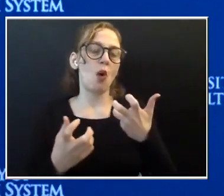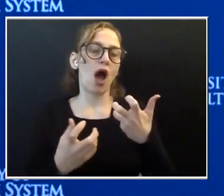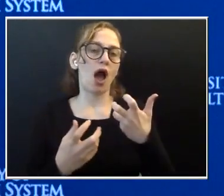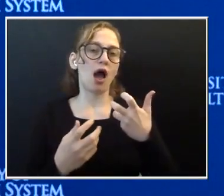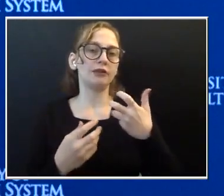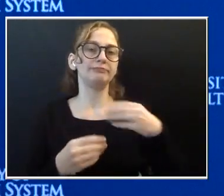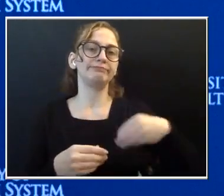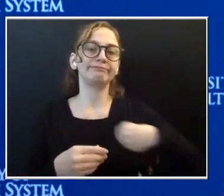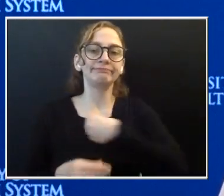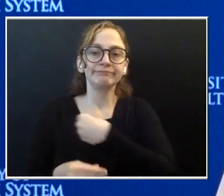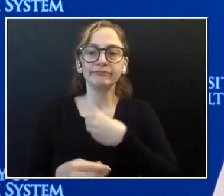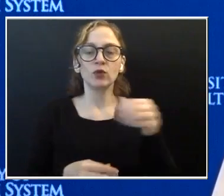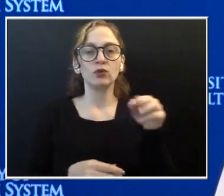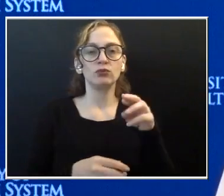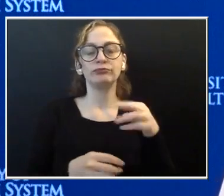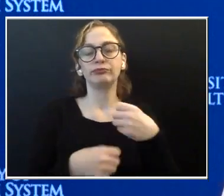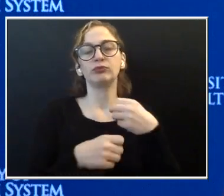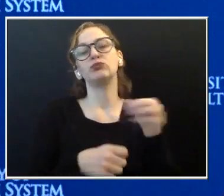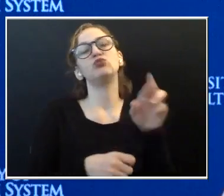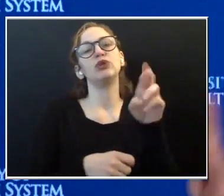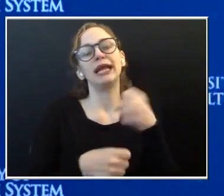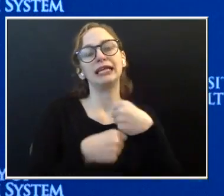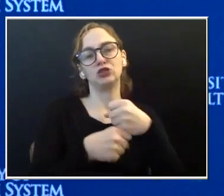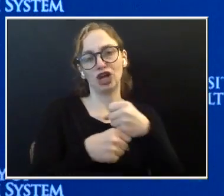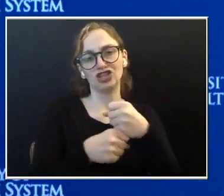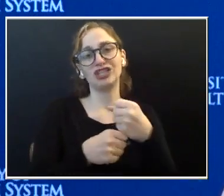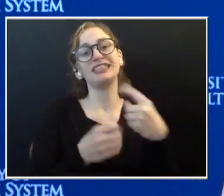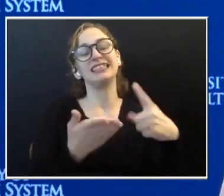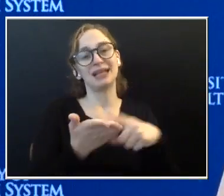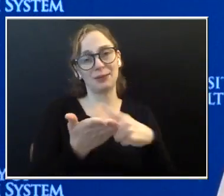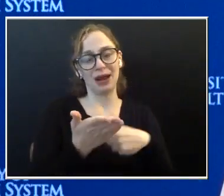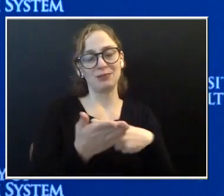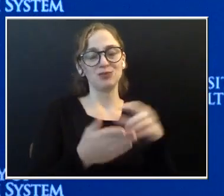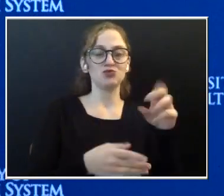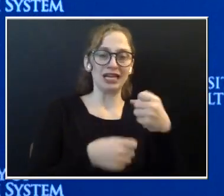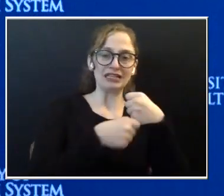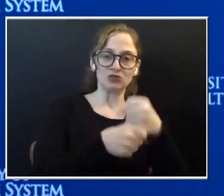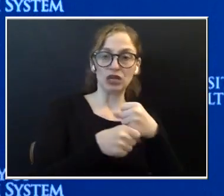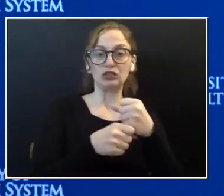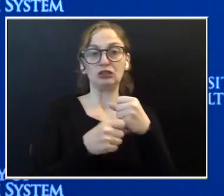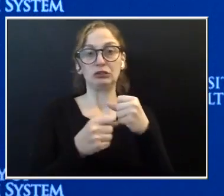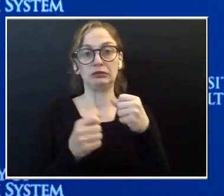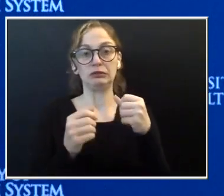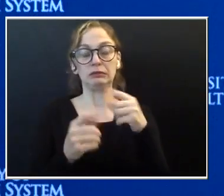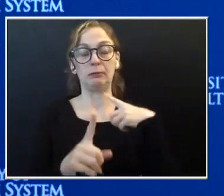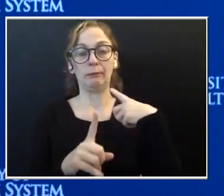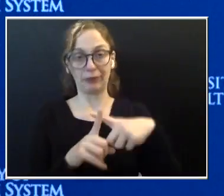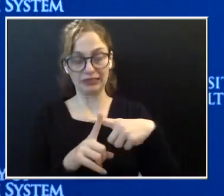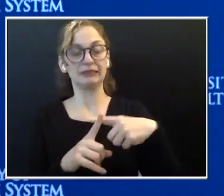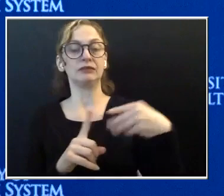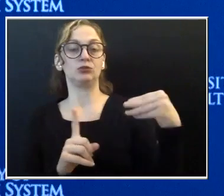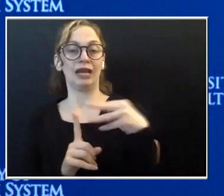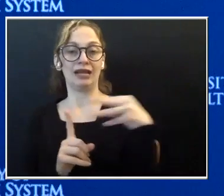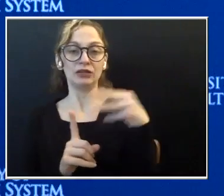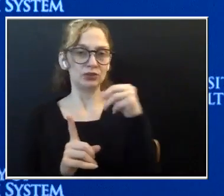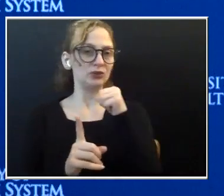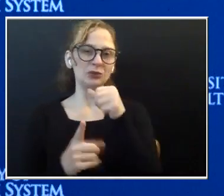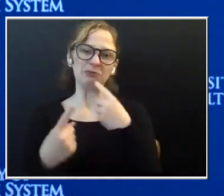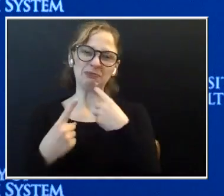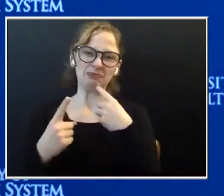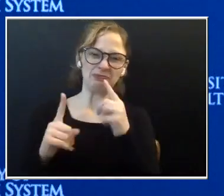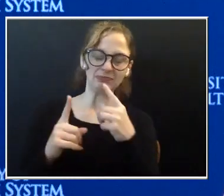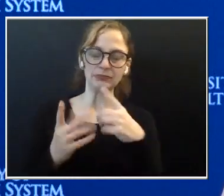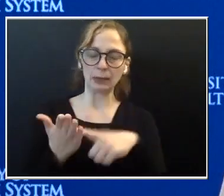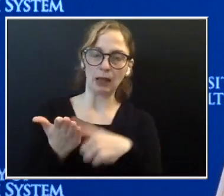don't work well together, and the radiation can cause more complications, even though it's life-saving in some women. But what we learn is it doesn't